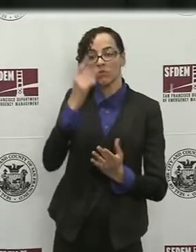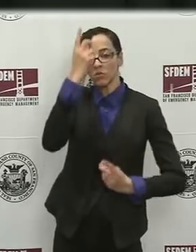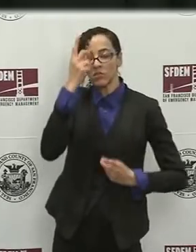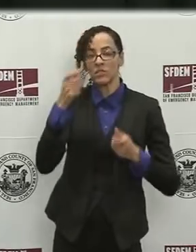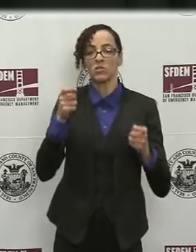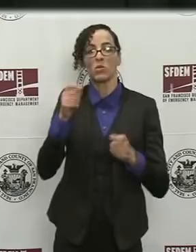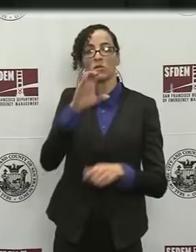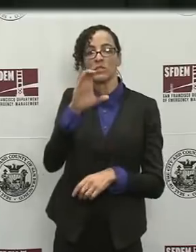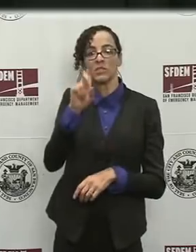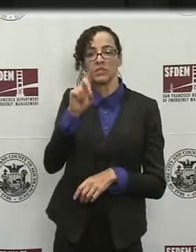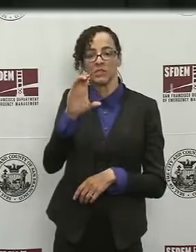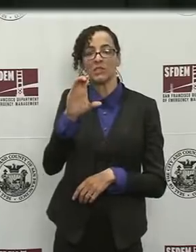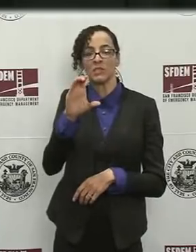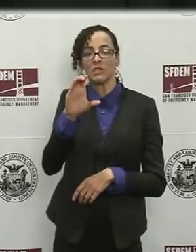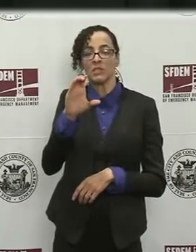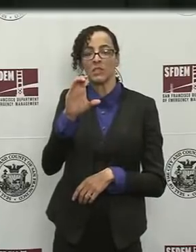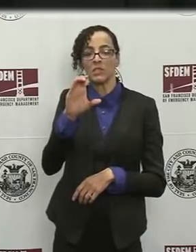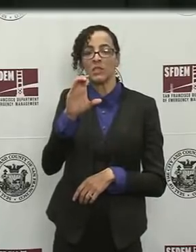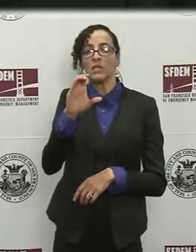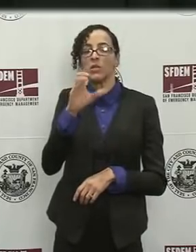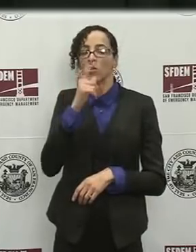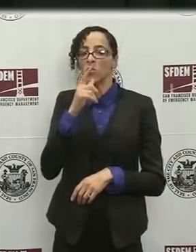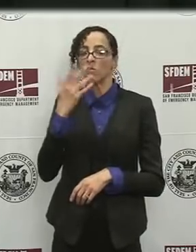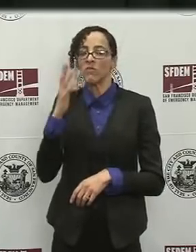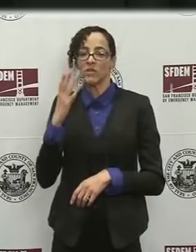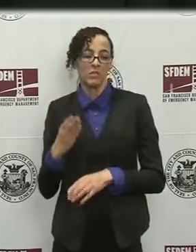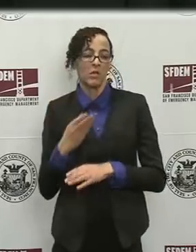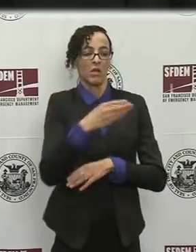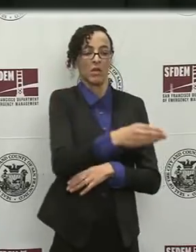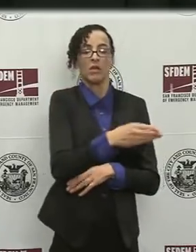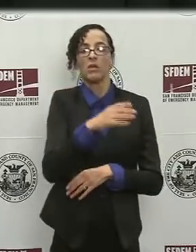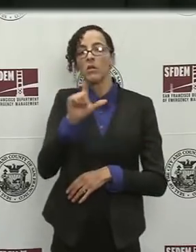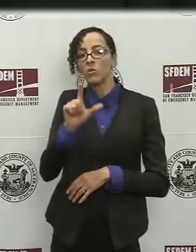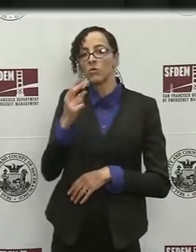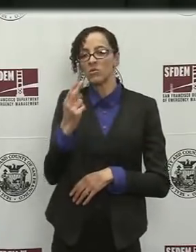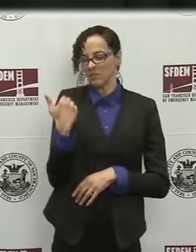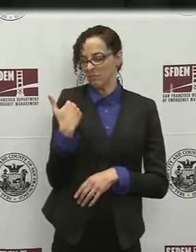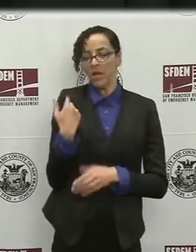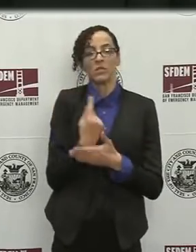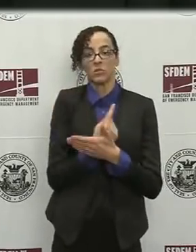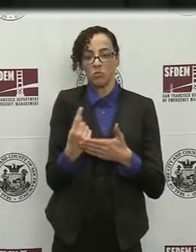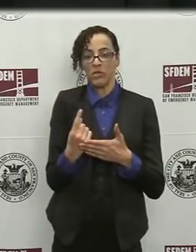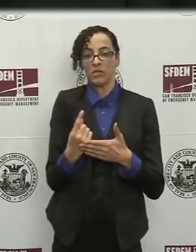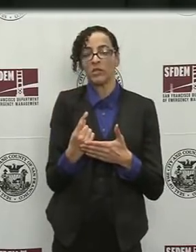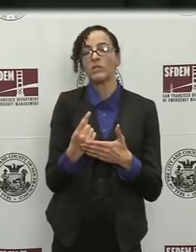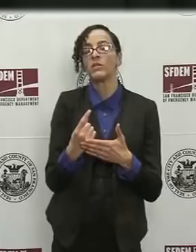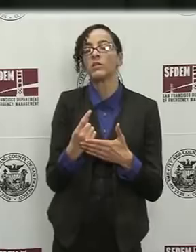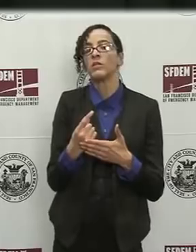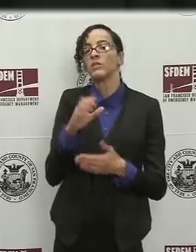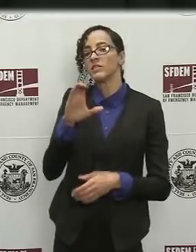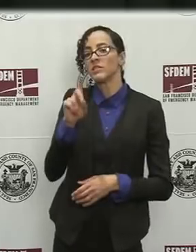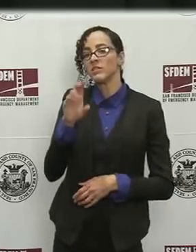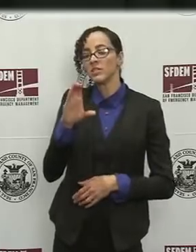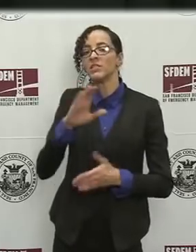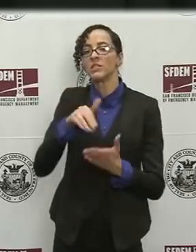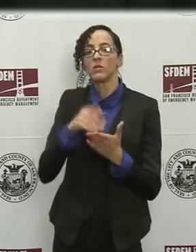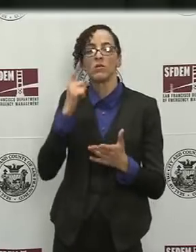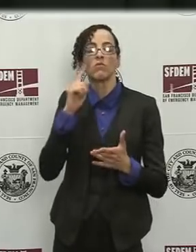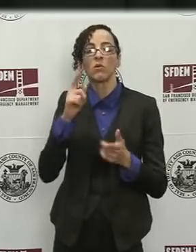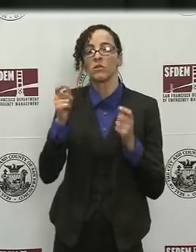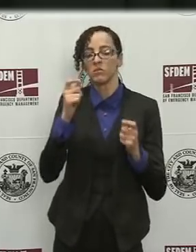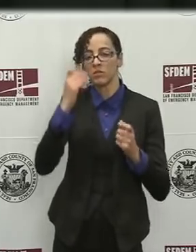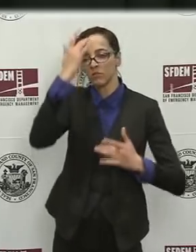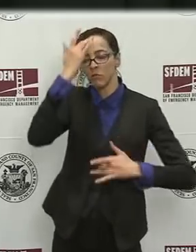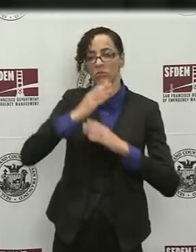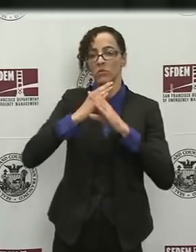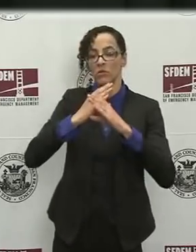and Prevention, who have been at Laguna Honda for the past week. They are joining our team of some of the world's foremost